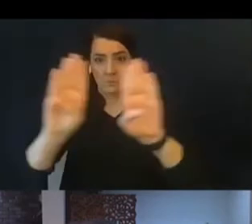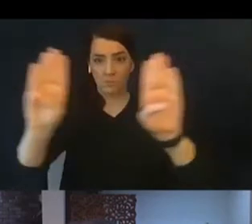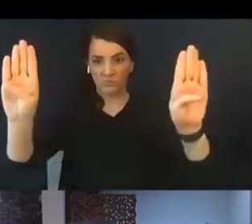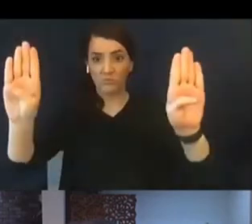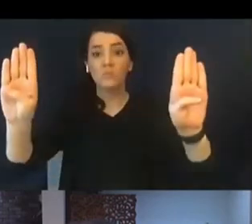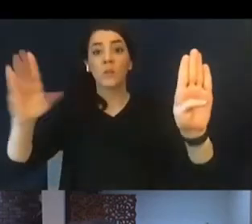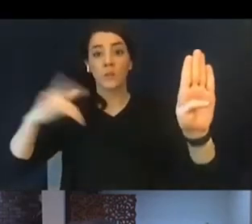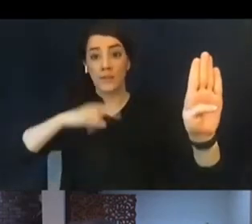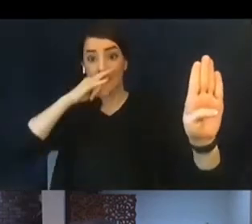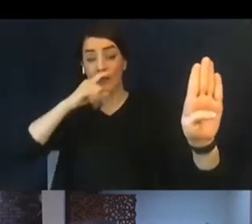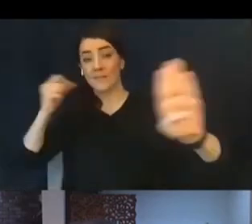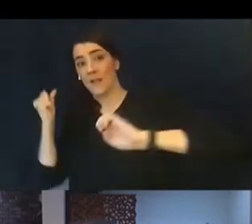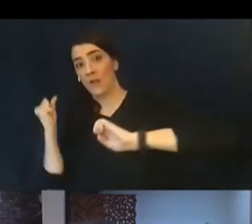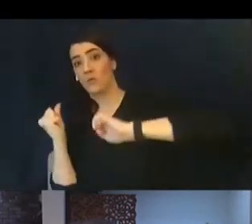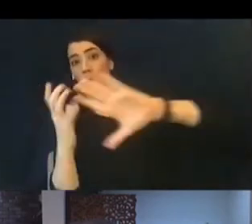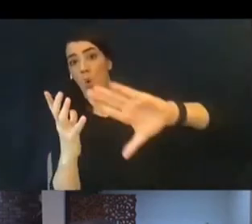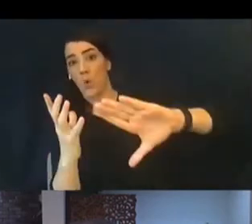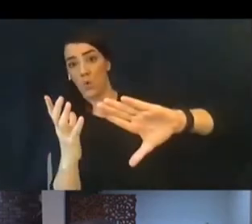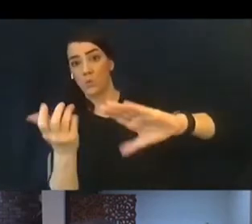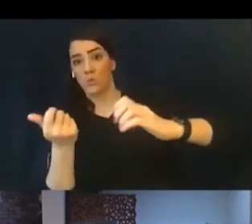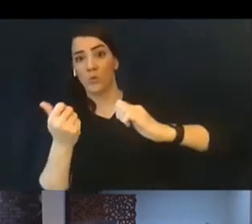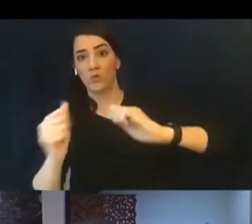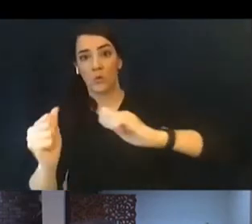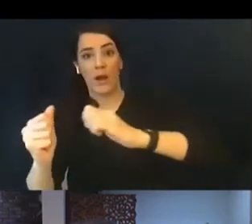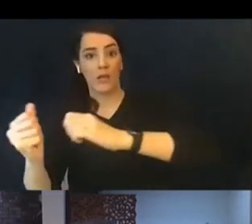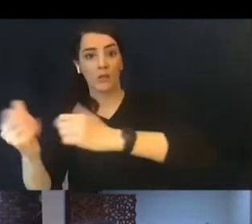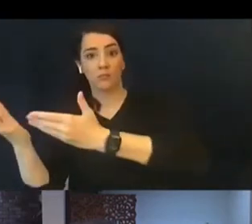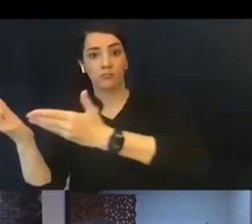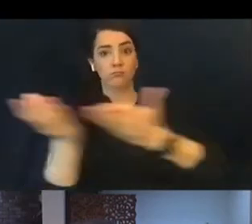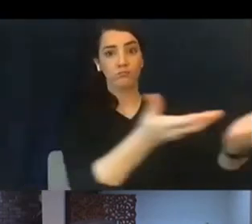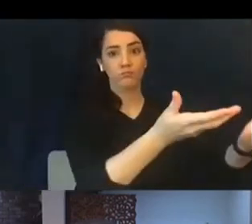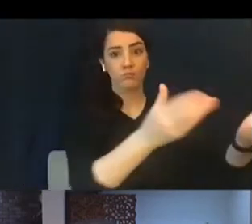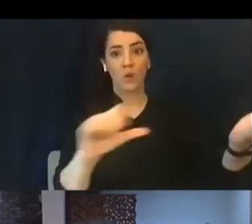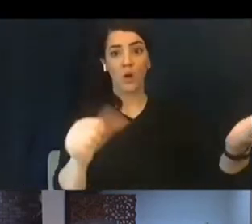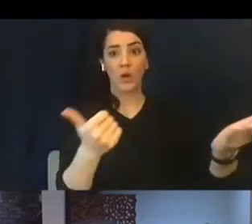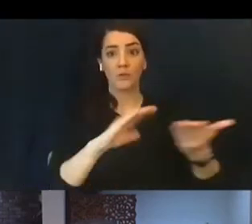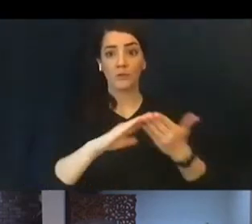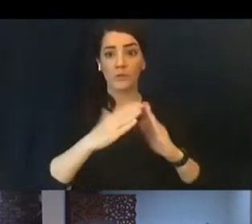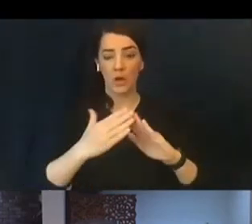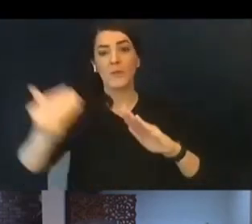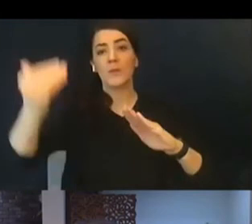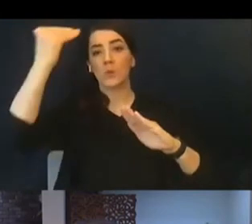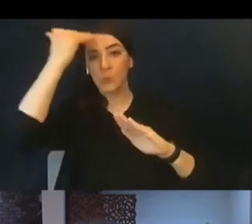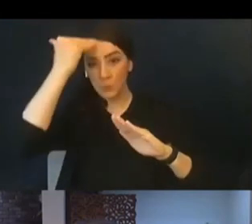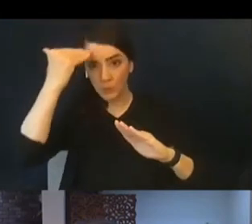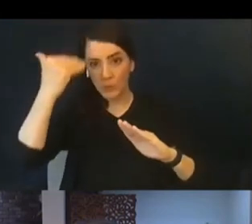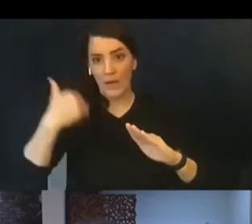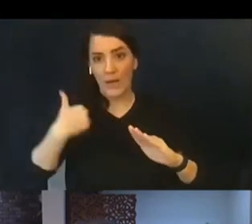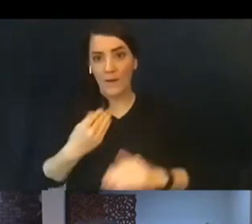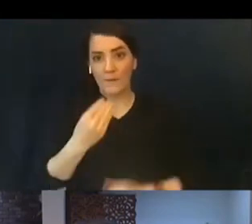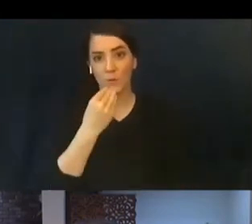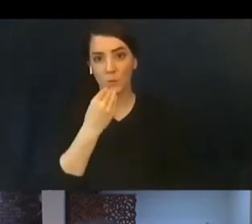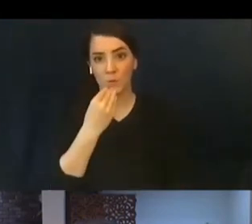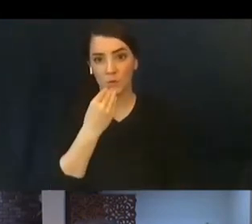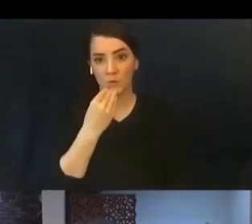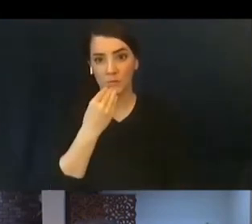this in the area of Harkiv. And that's how some people survived, too.